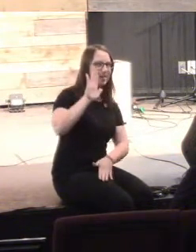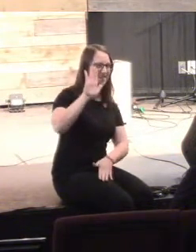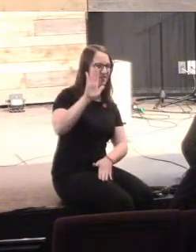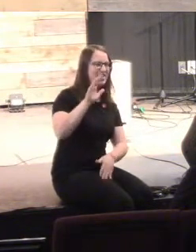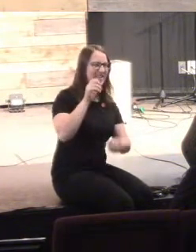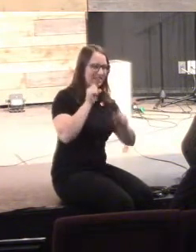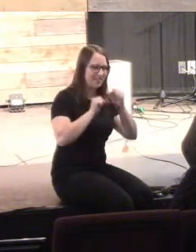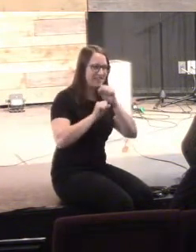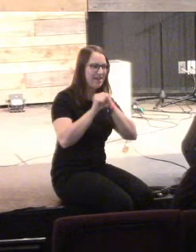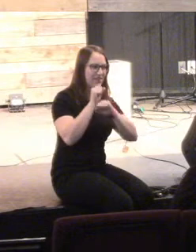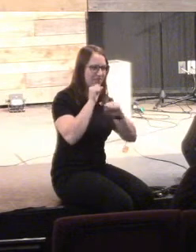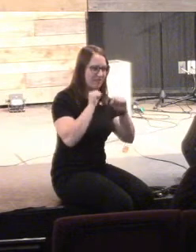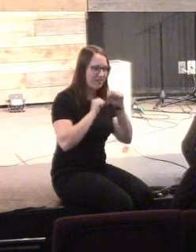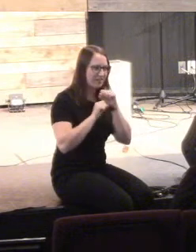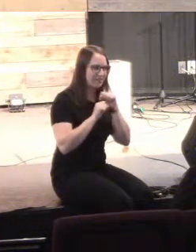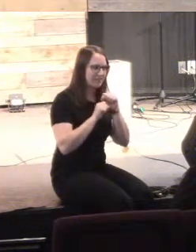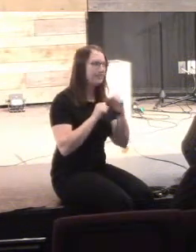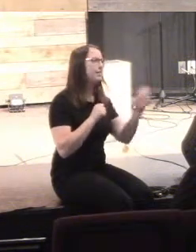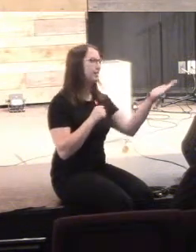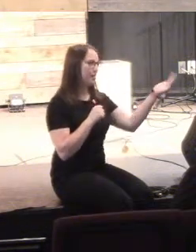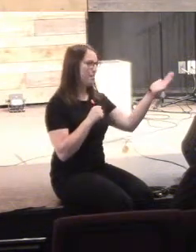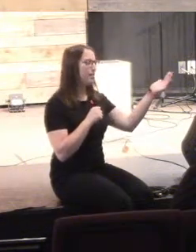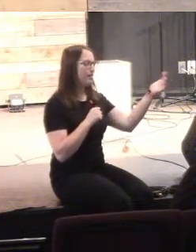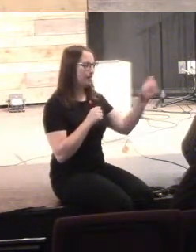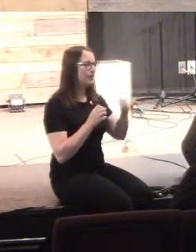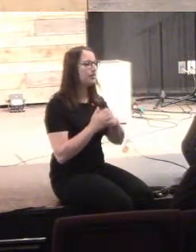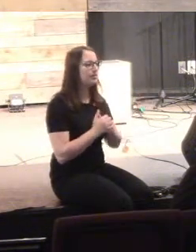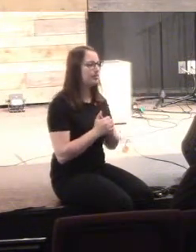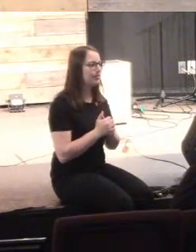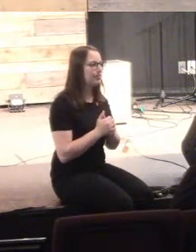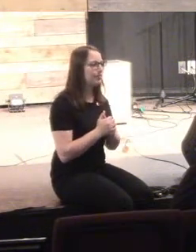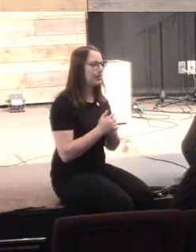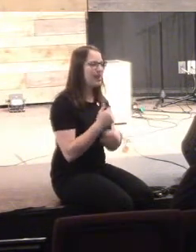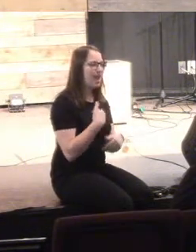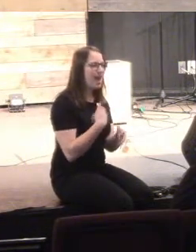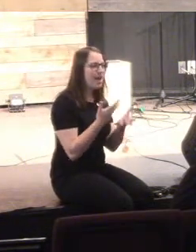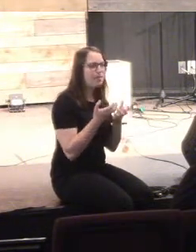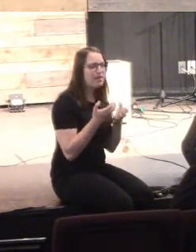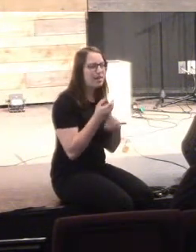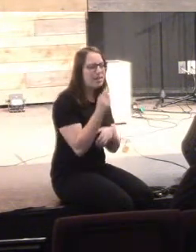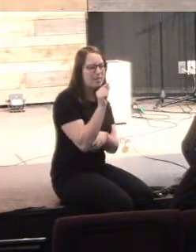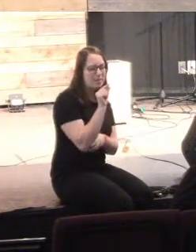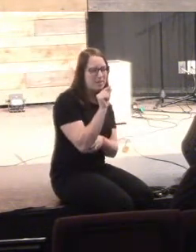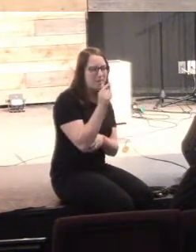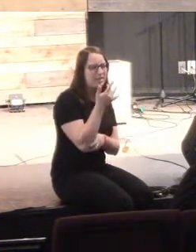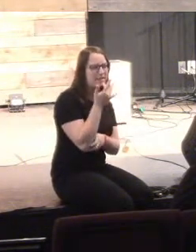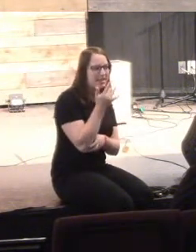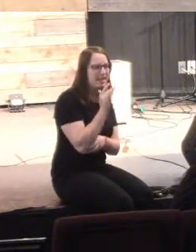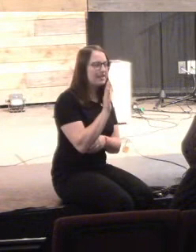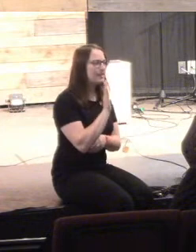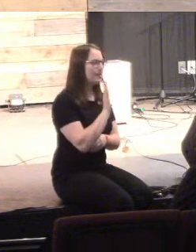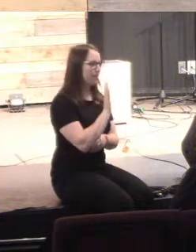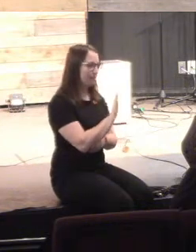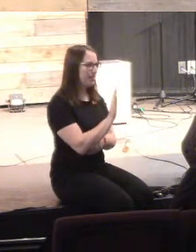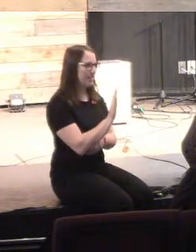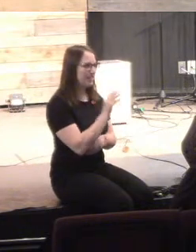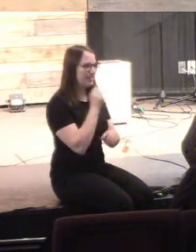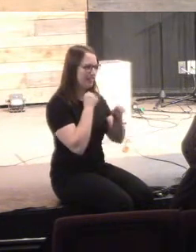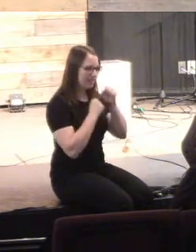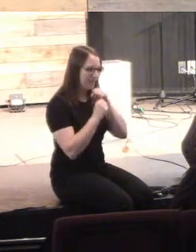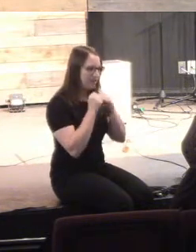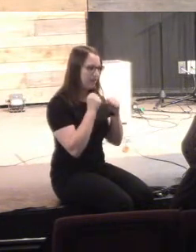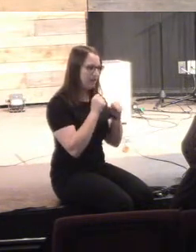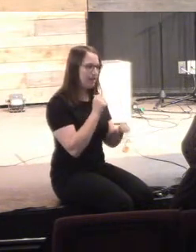Jesus suffered just so I can get a taste of what he did without